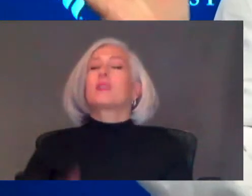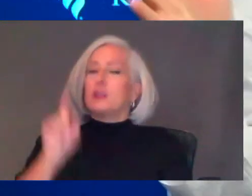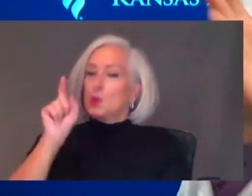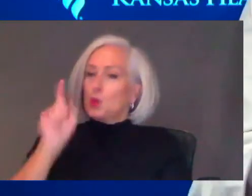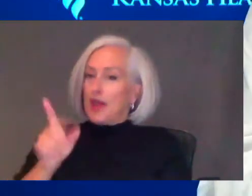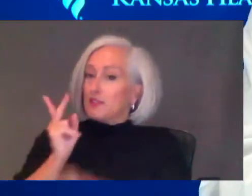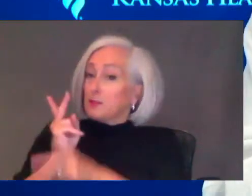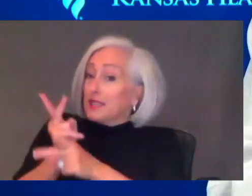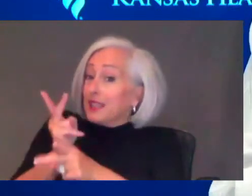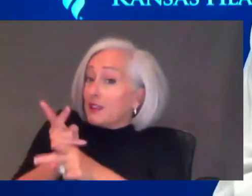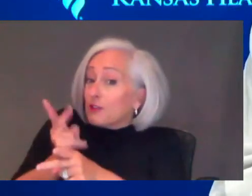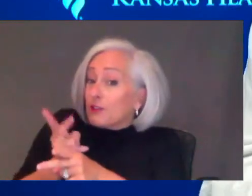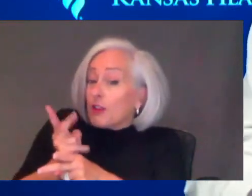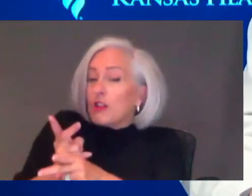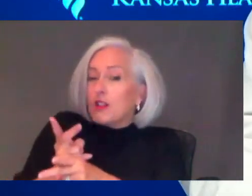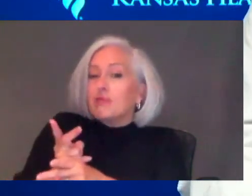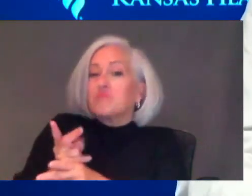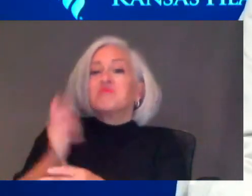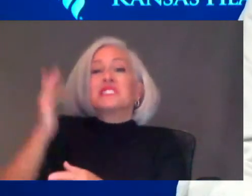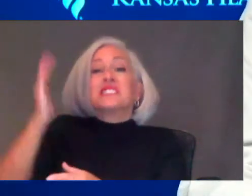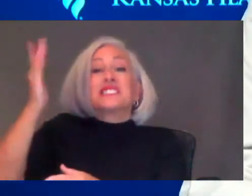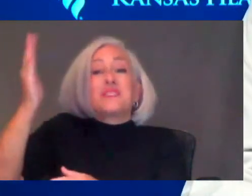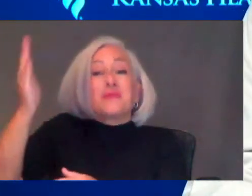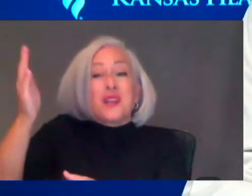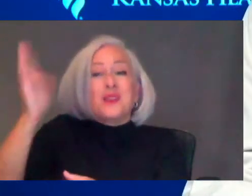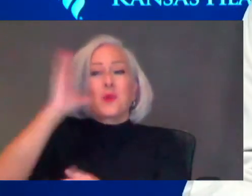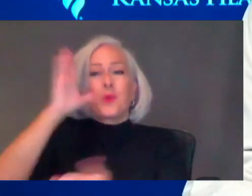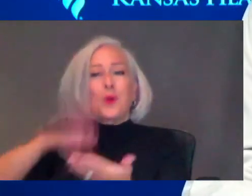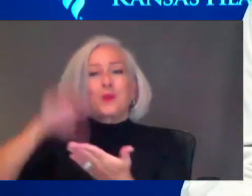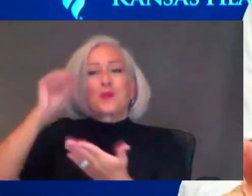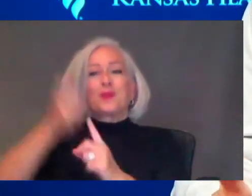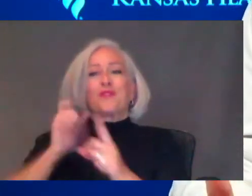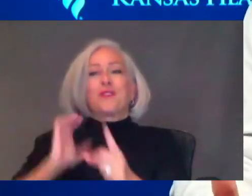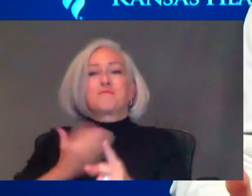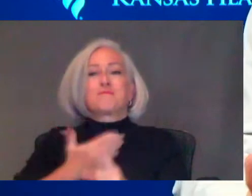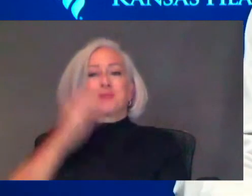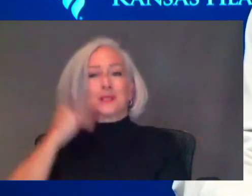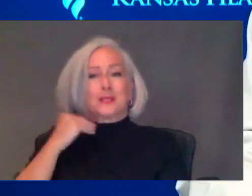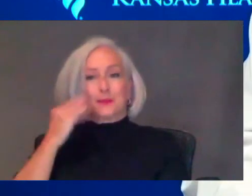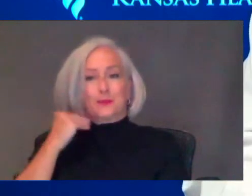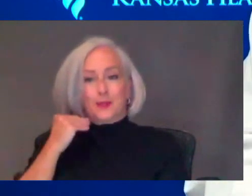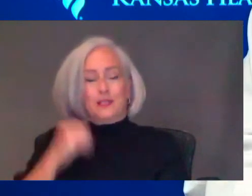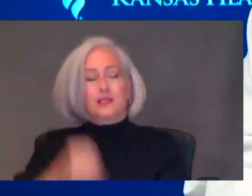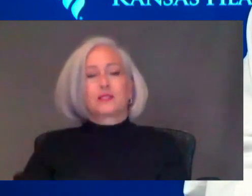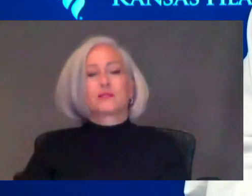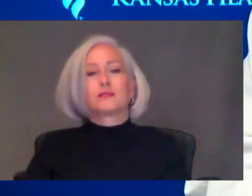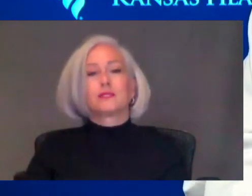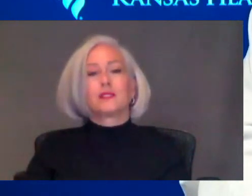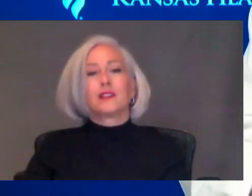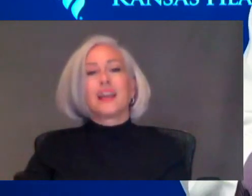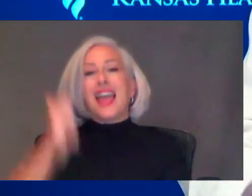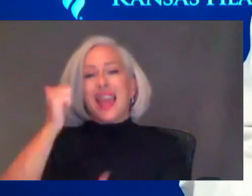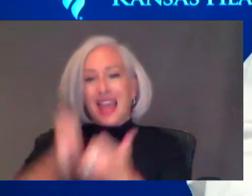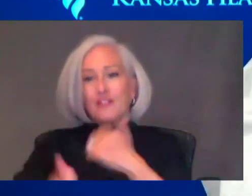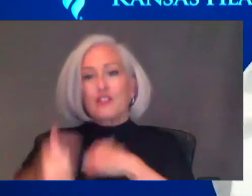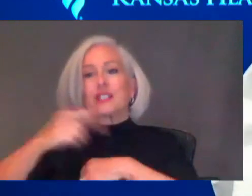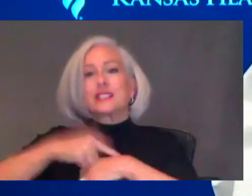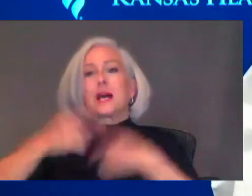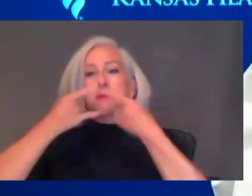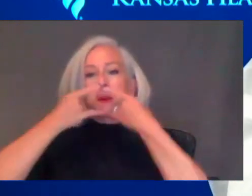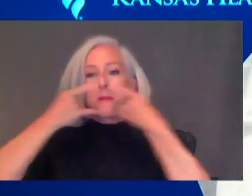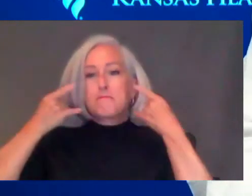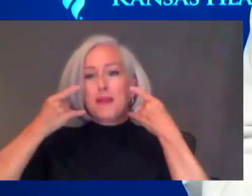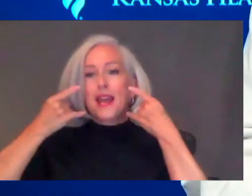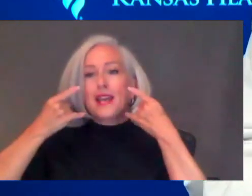that's great on the day that you're negative, but the other 6 days are wild cards. And so what I think we have to look at is say, how do